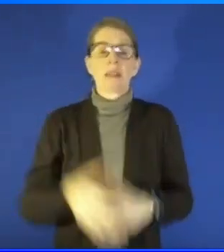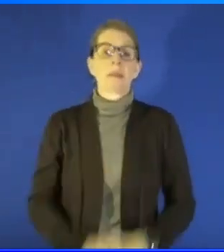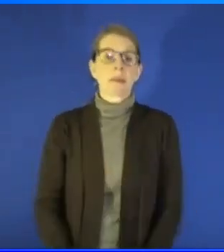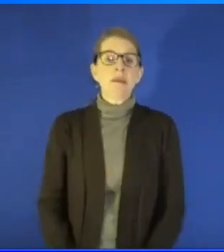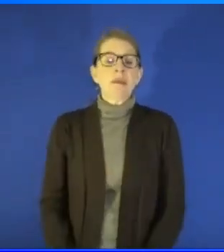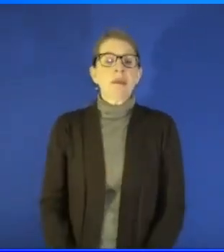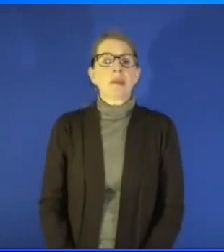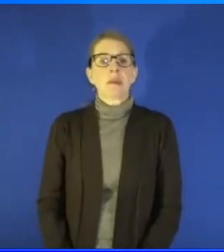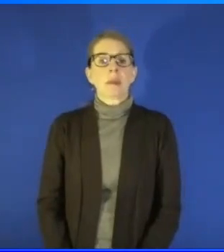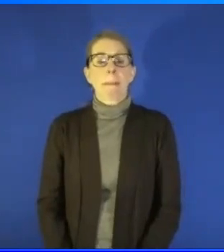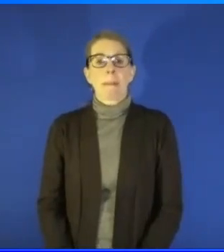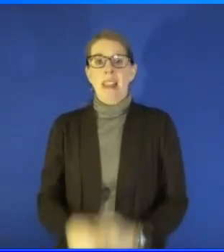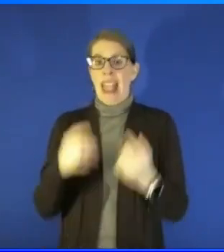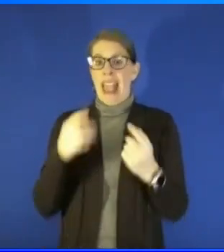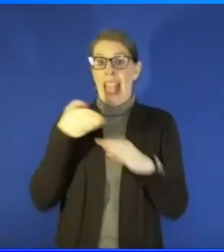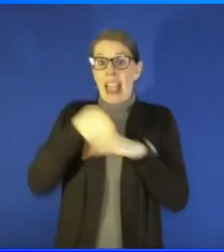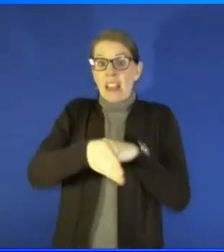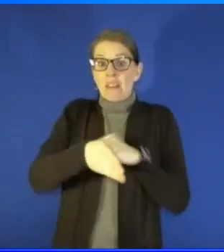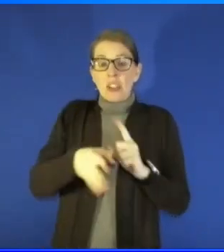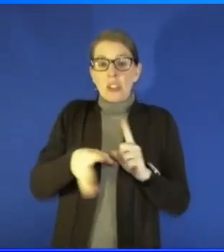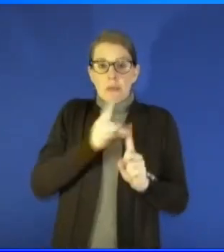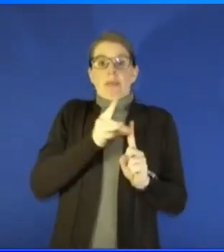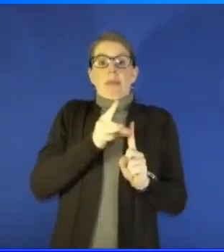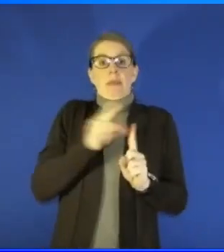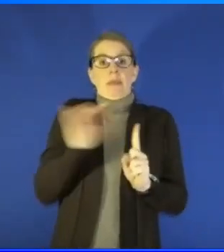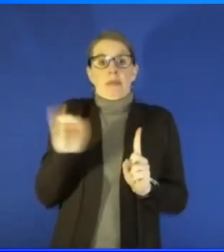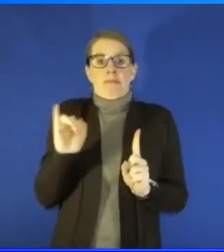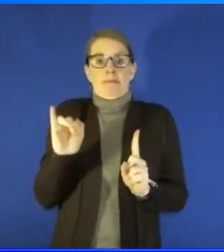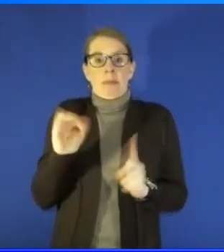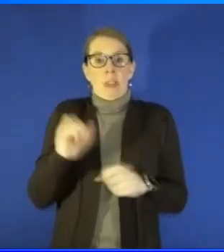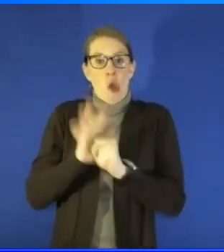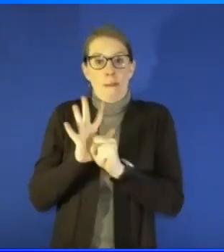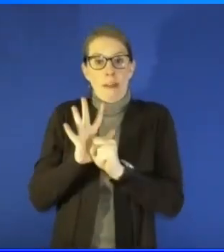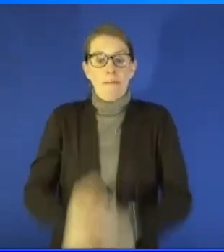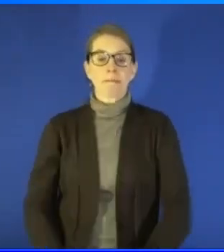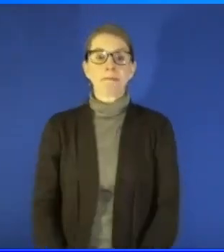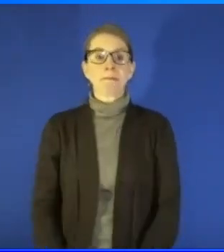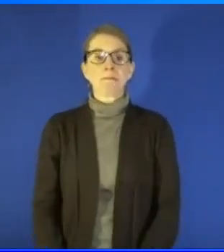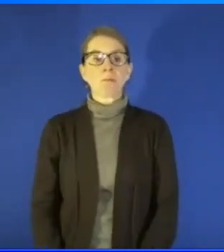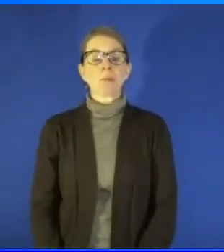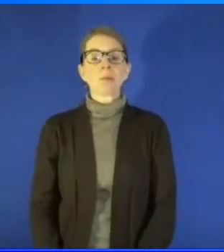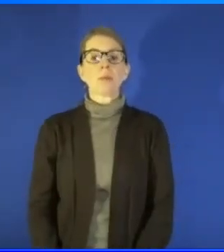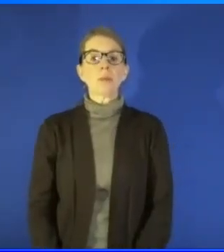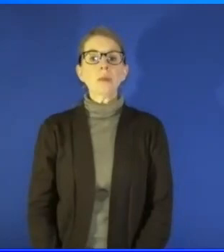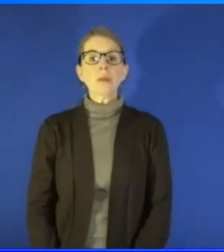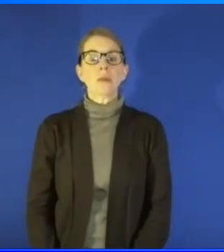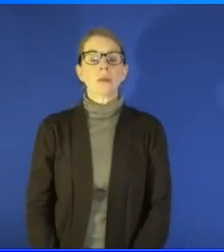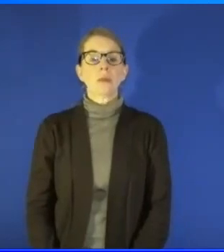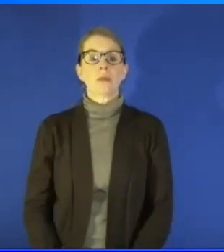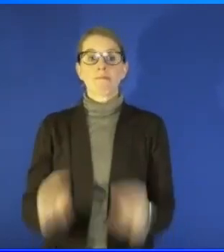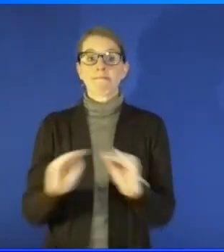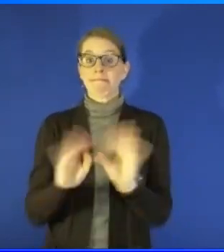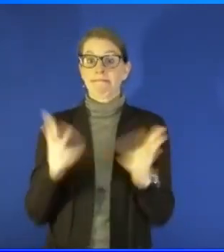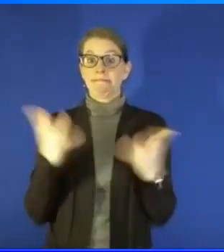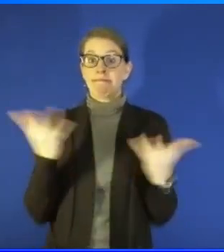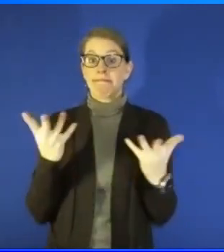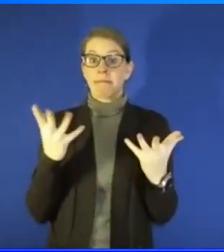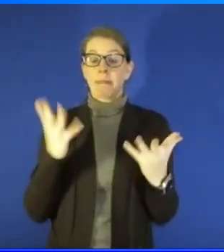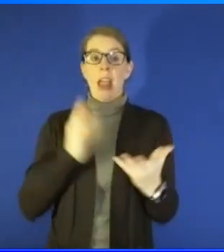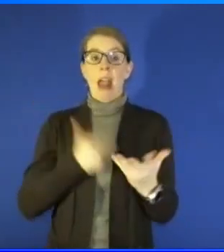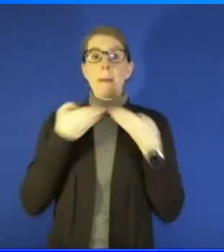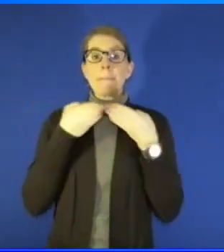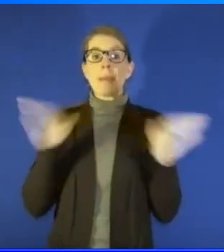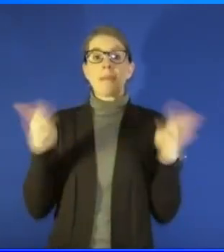that acute COVID infection, and what's clear is that this is our public health crisis over the